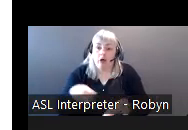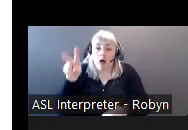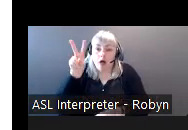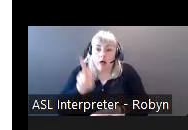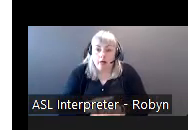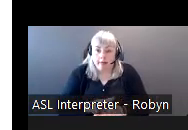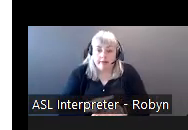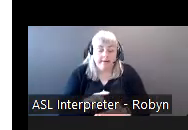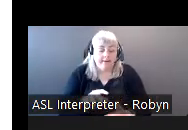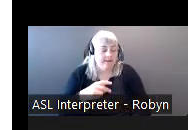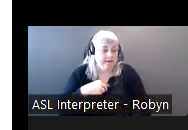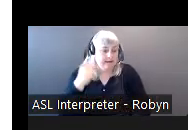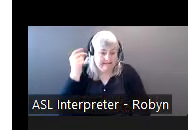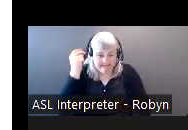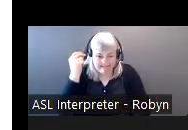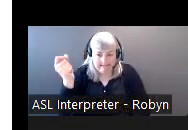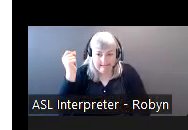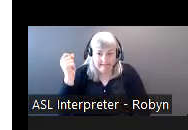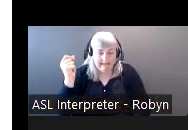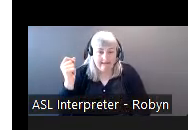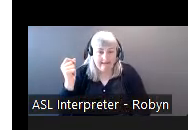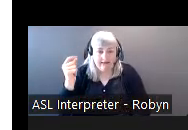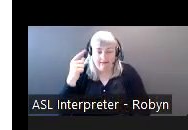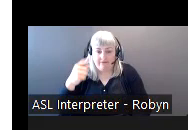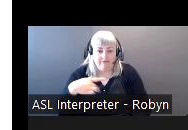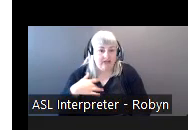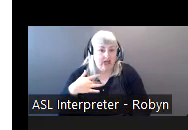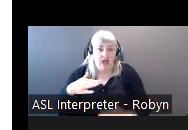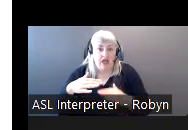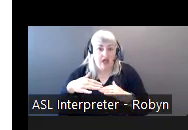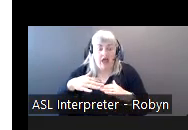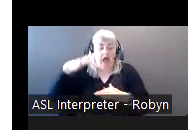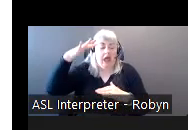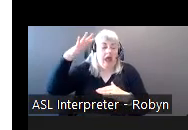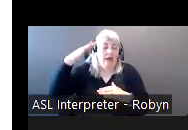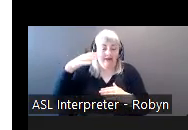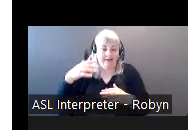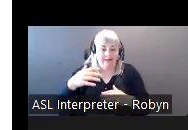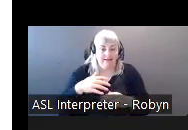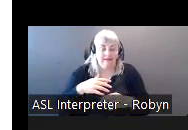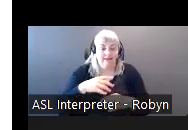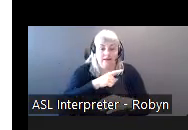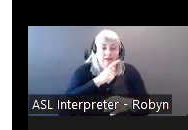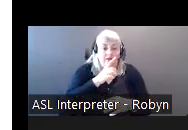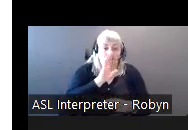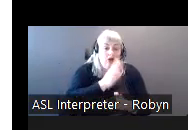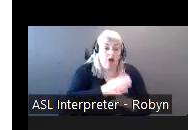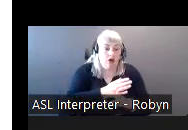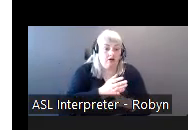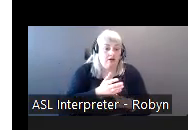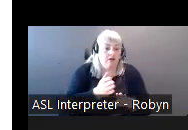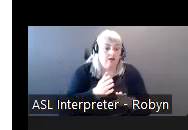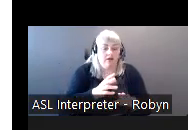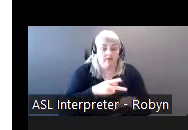I immediately went outside of my window. she fell, we're going to the hospital, I have to cancel